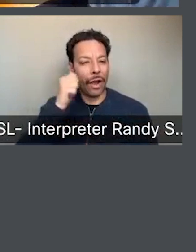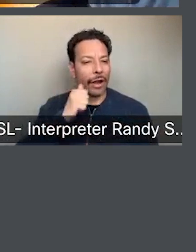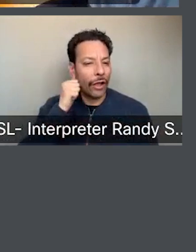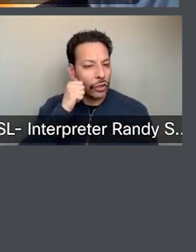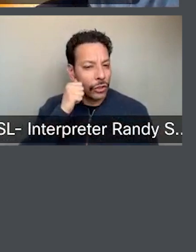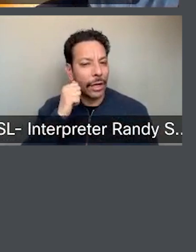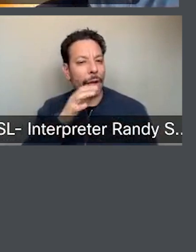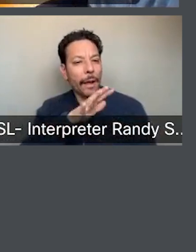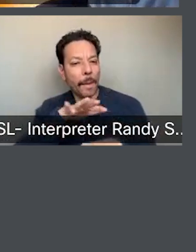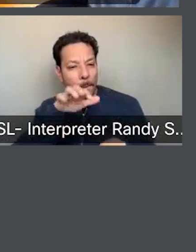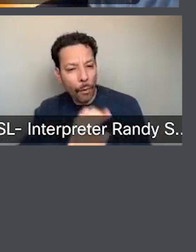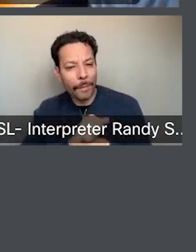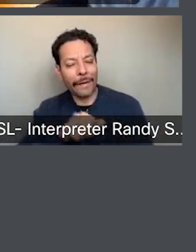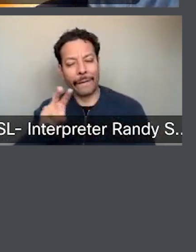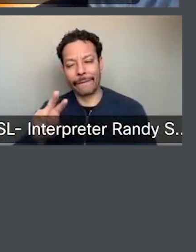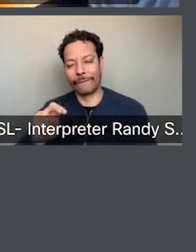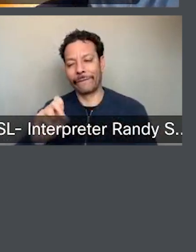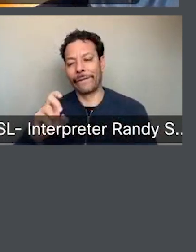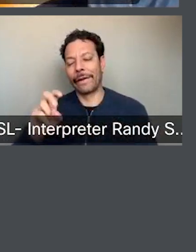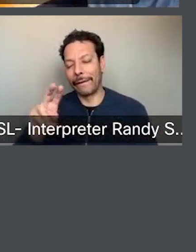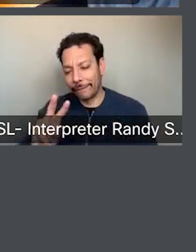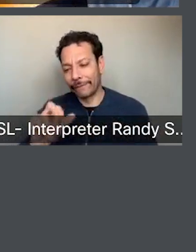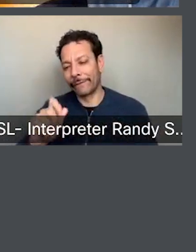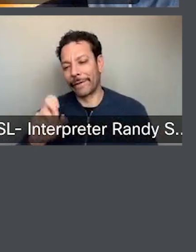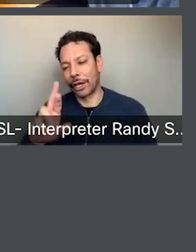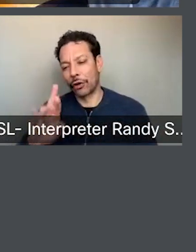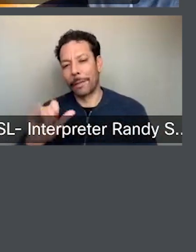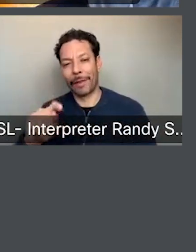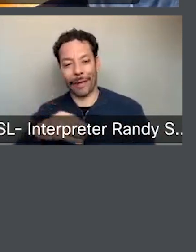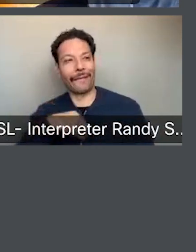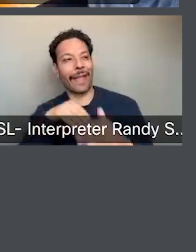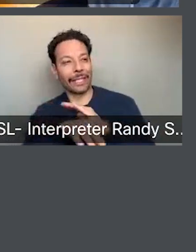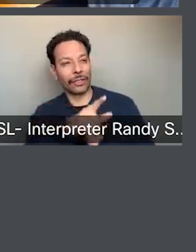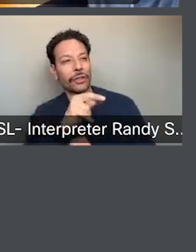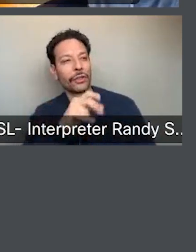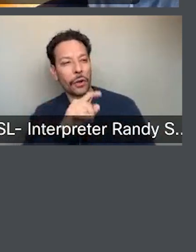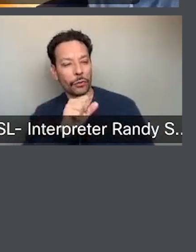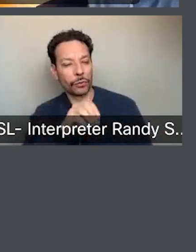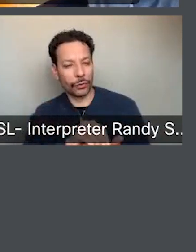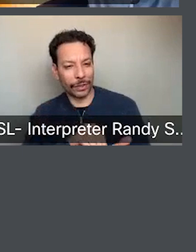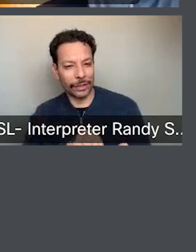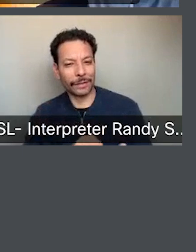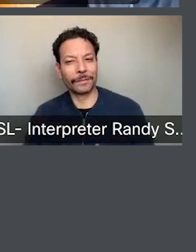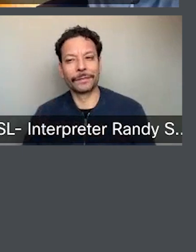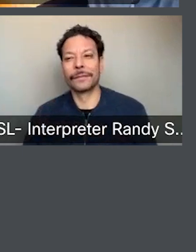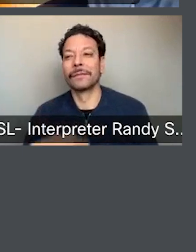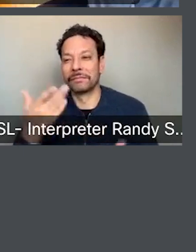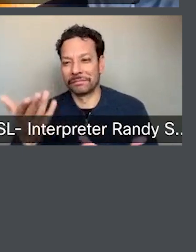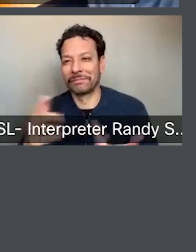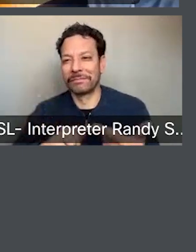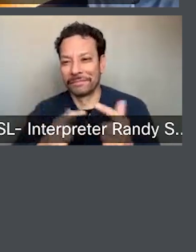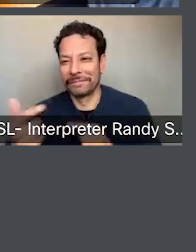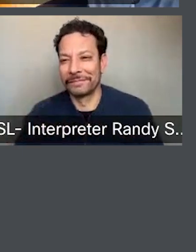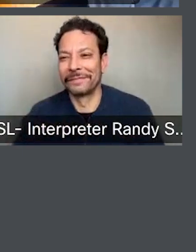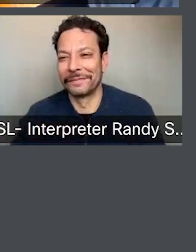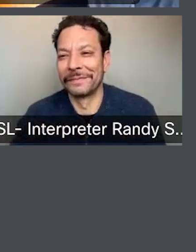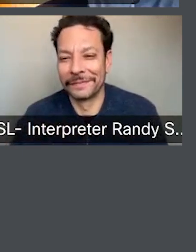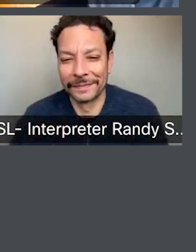at Vanderbilt where we had access to those notes. And then we also did a manual